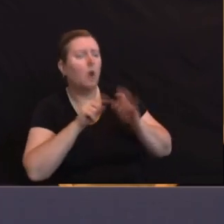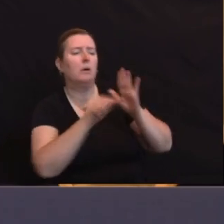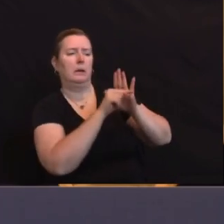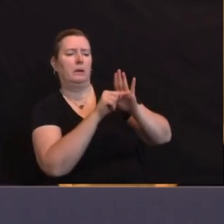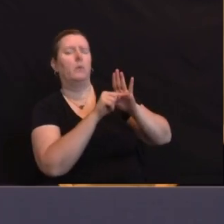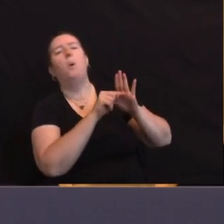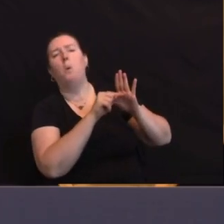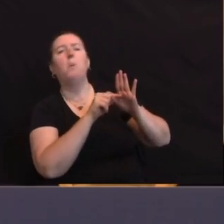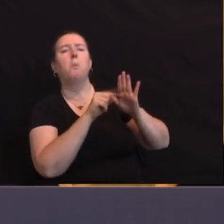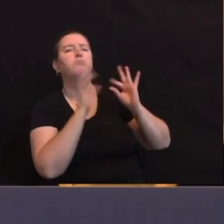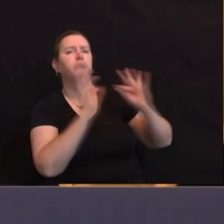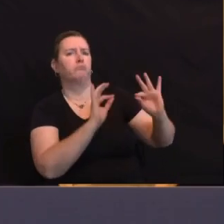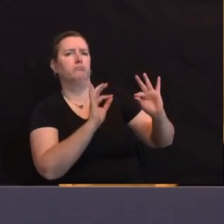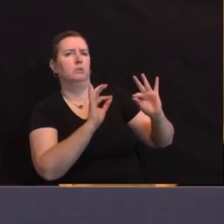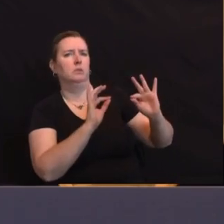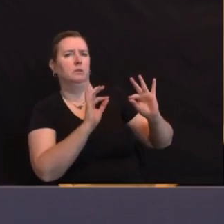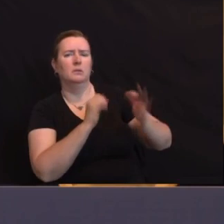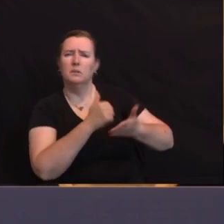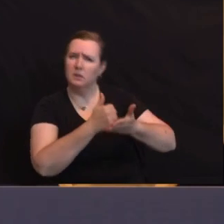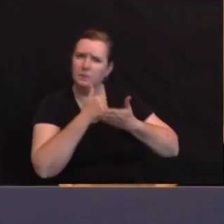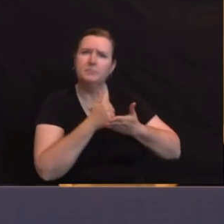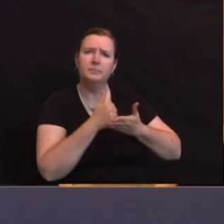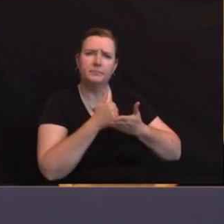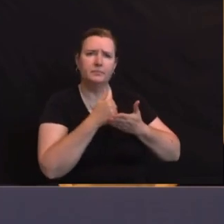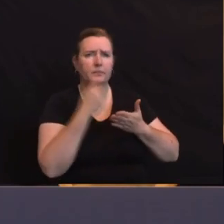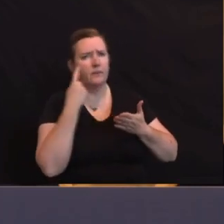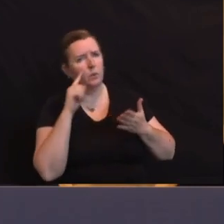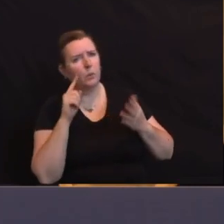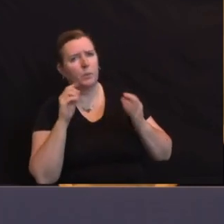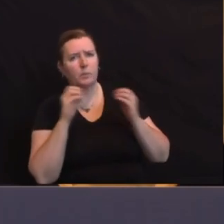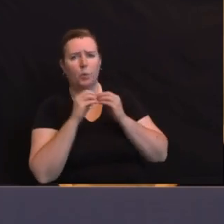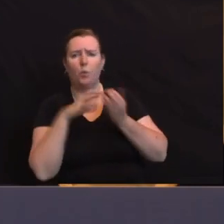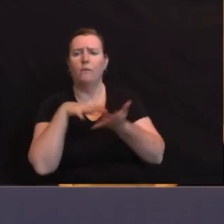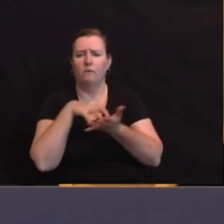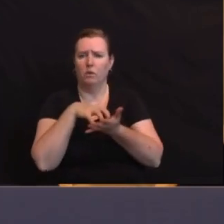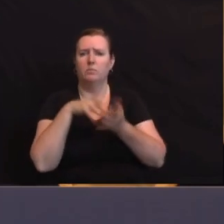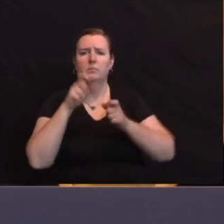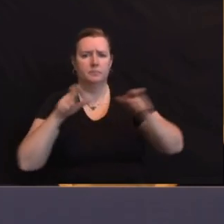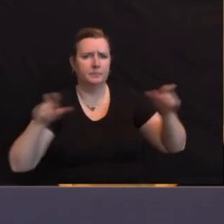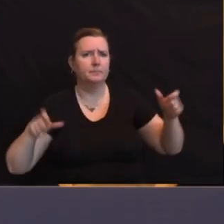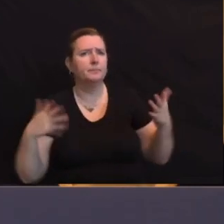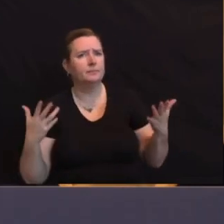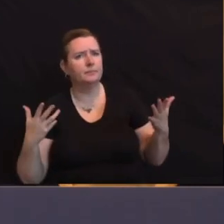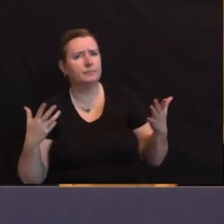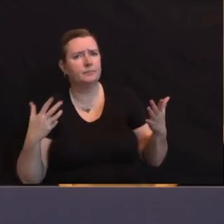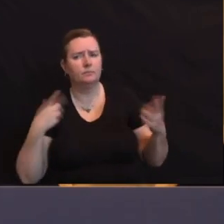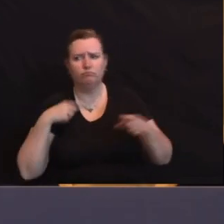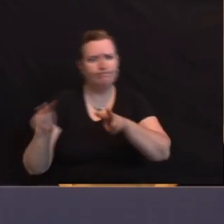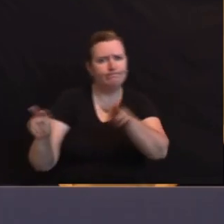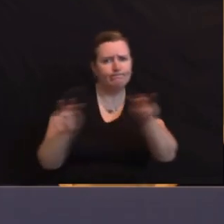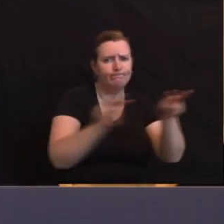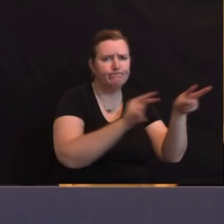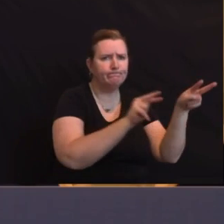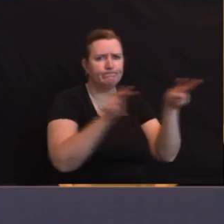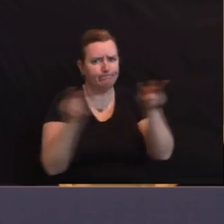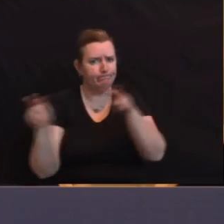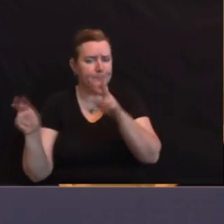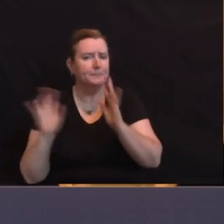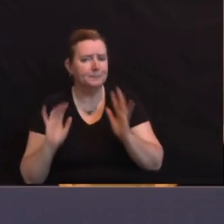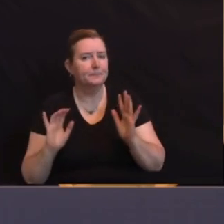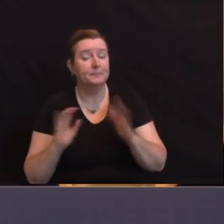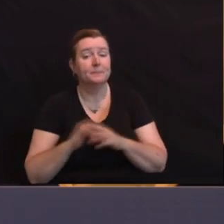ed, vulnerable communities. And so we're watching this. There's no other way to put it. You know, this is somewhat